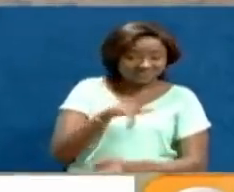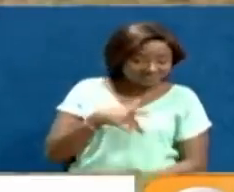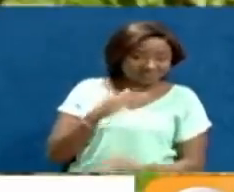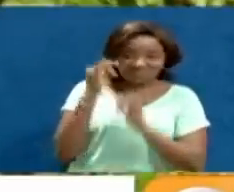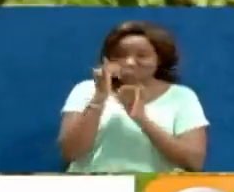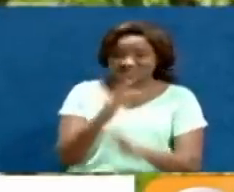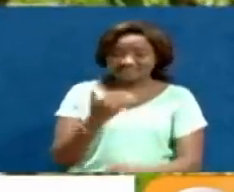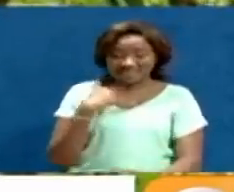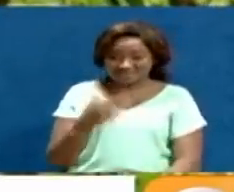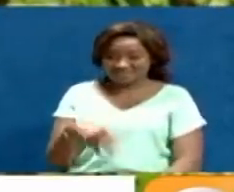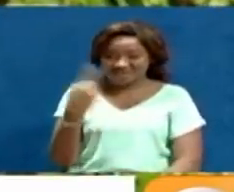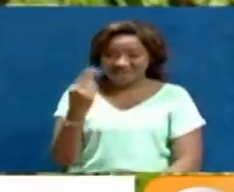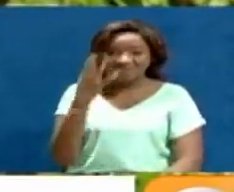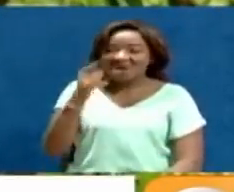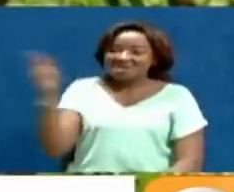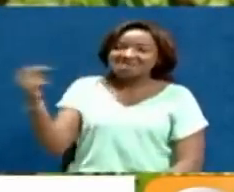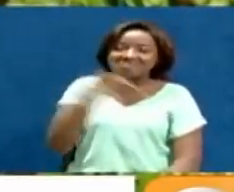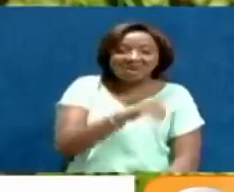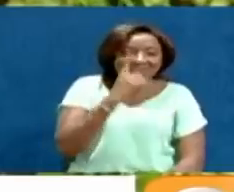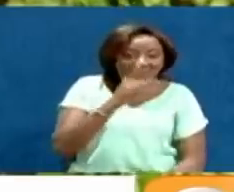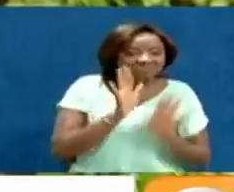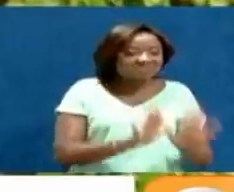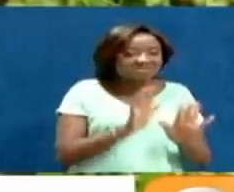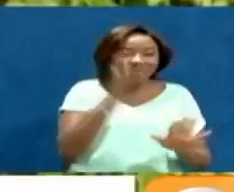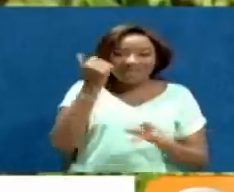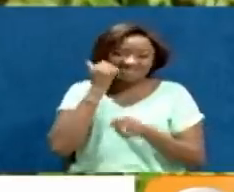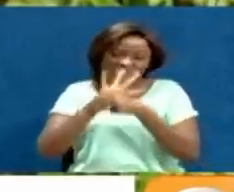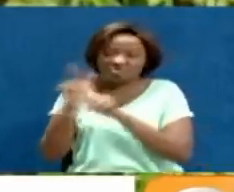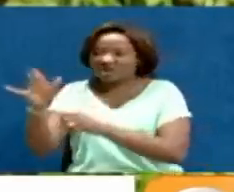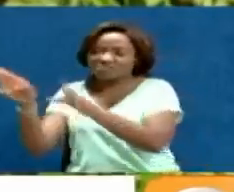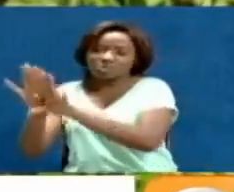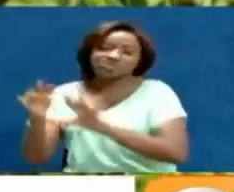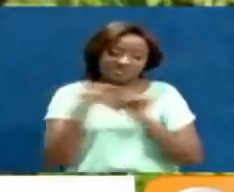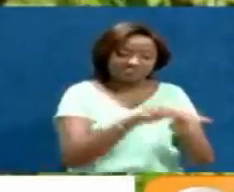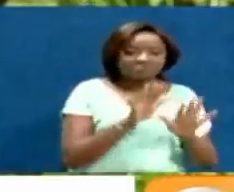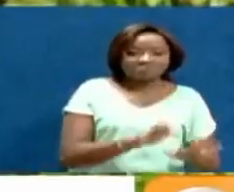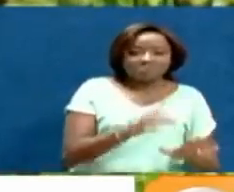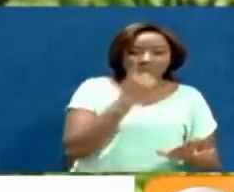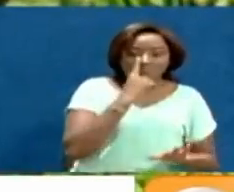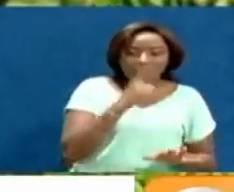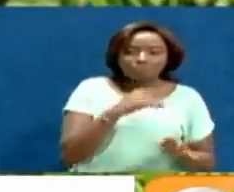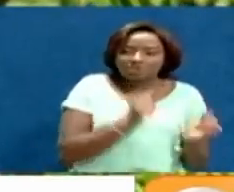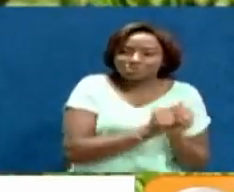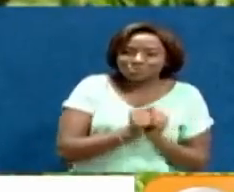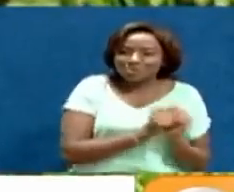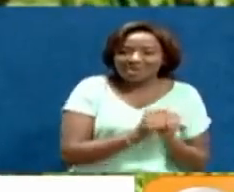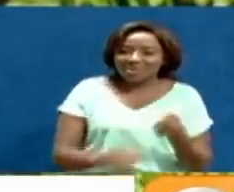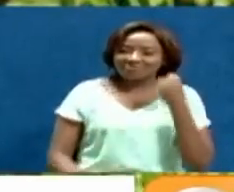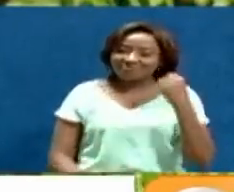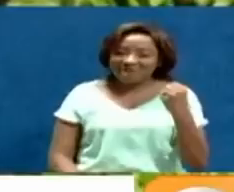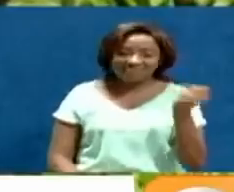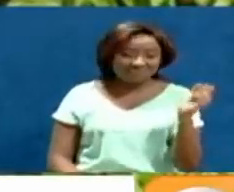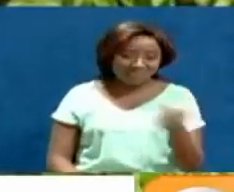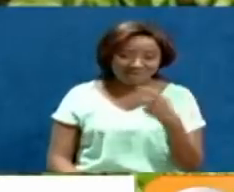his family. He's close to us, yeah. We have been together for almost 5 months